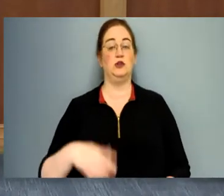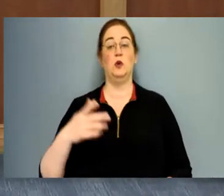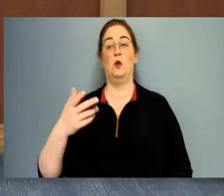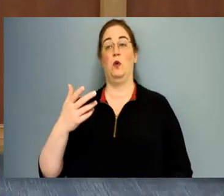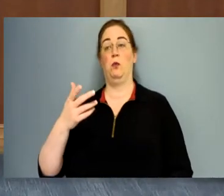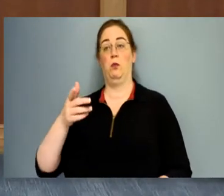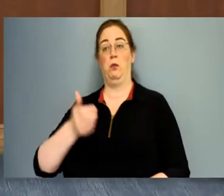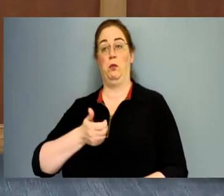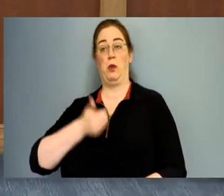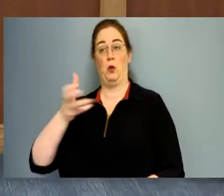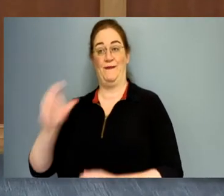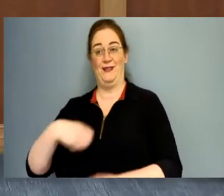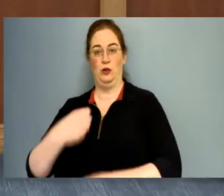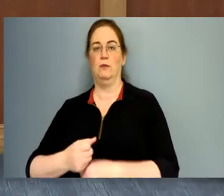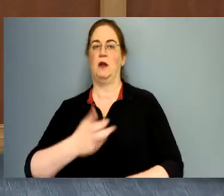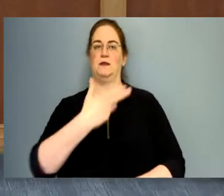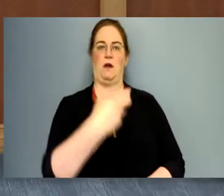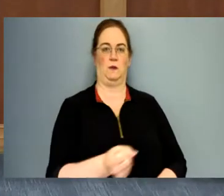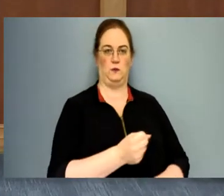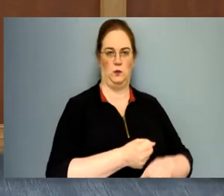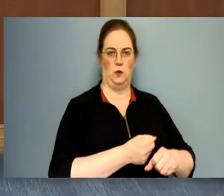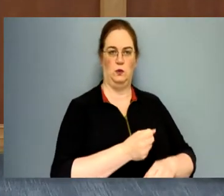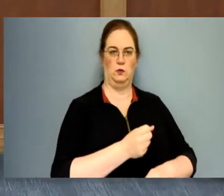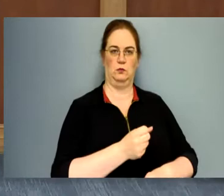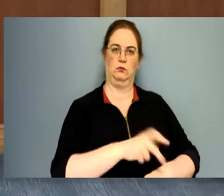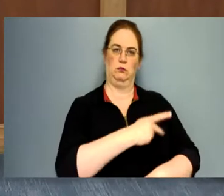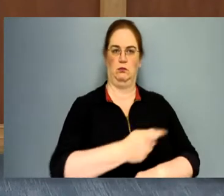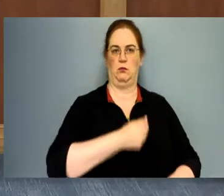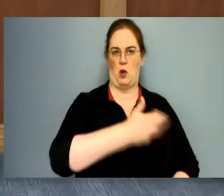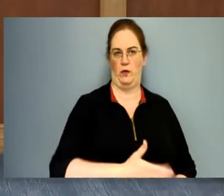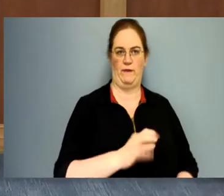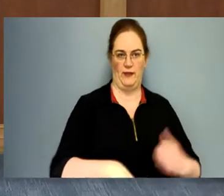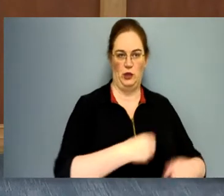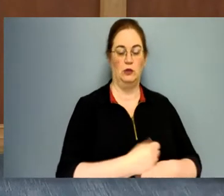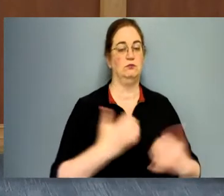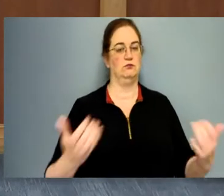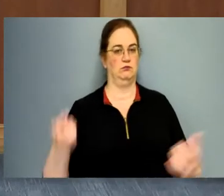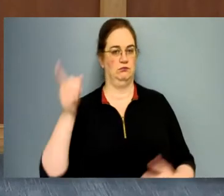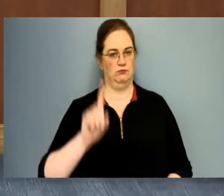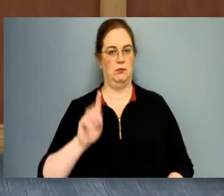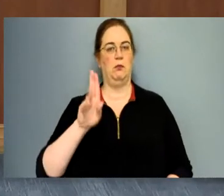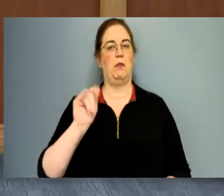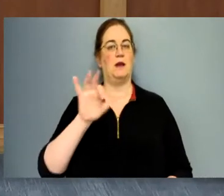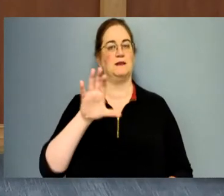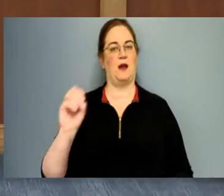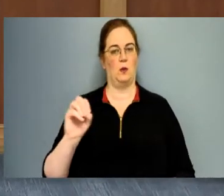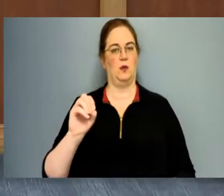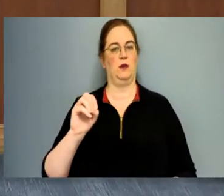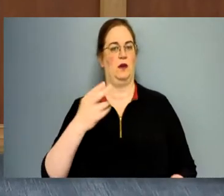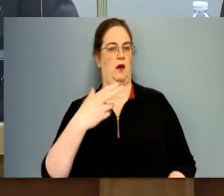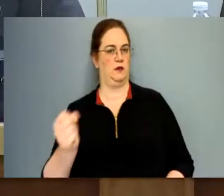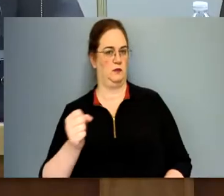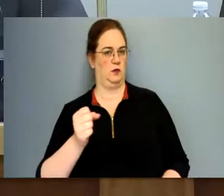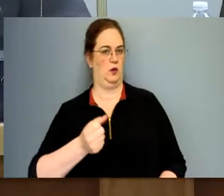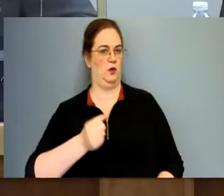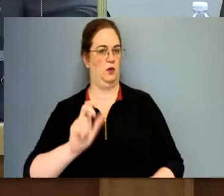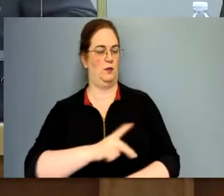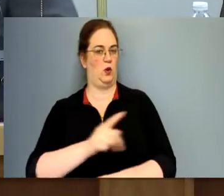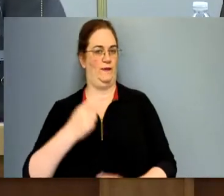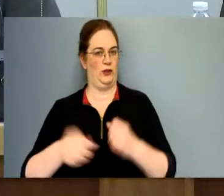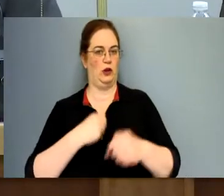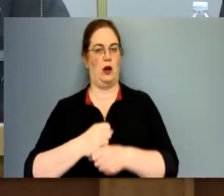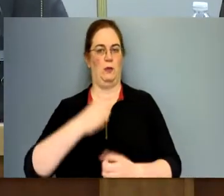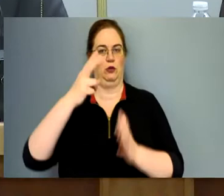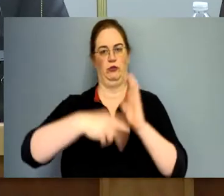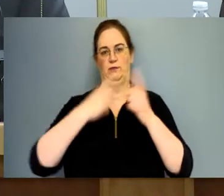Year. So today we have with us Bucks County High School Poet of the Year, who I'm going to read a proclamation